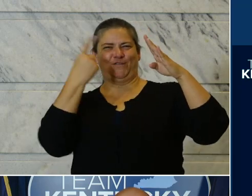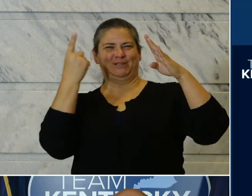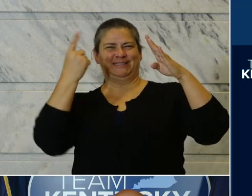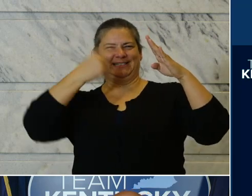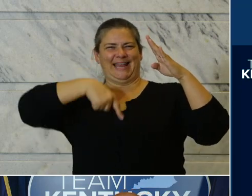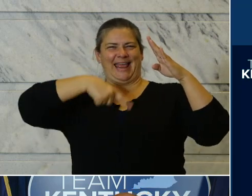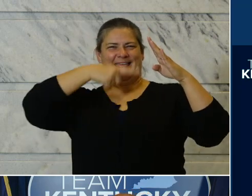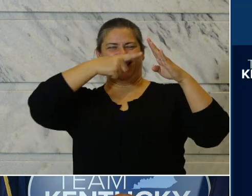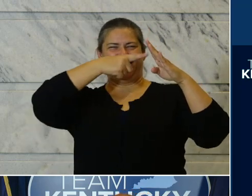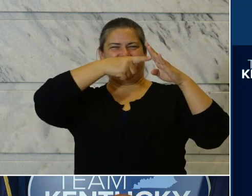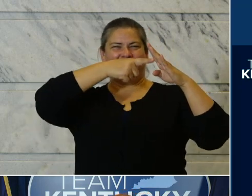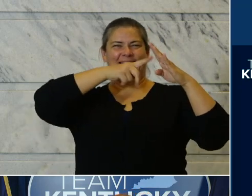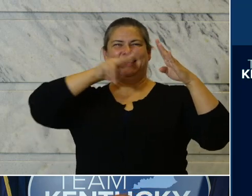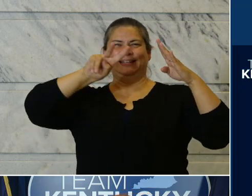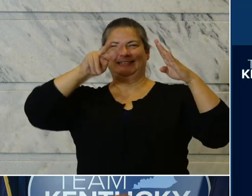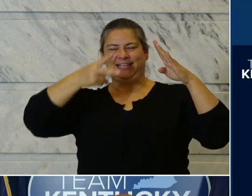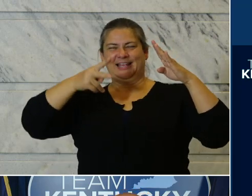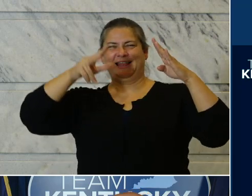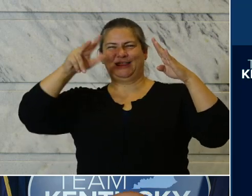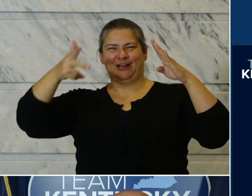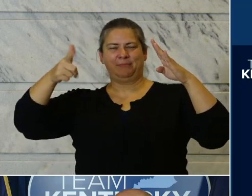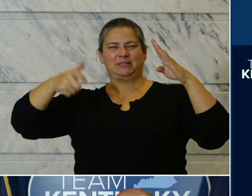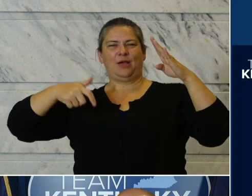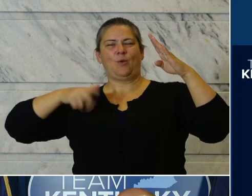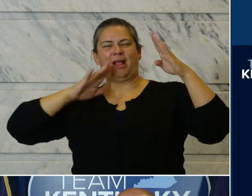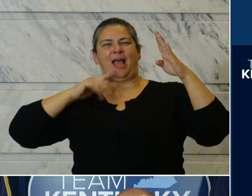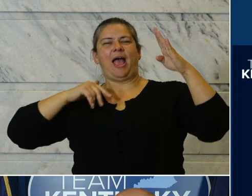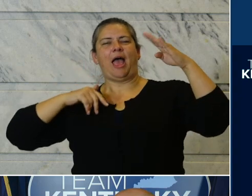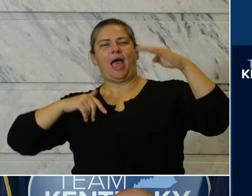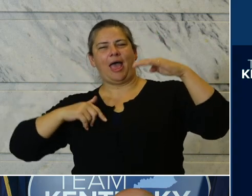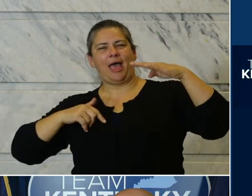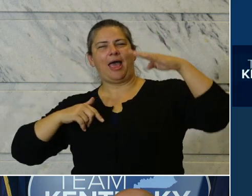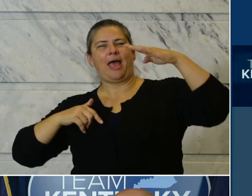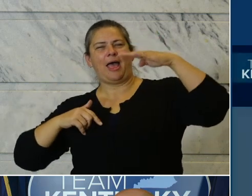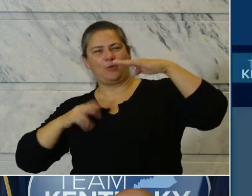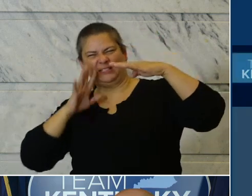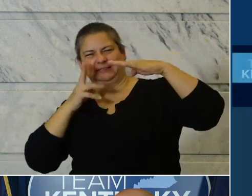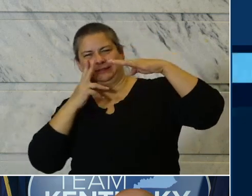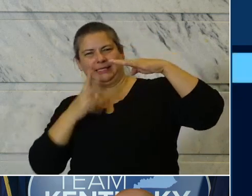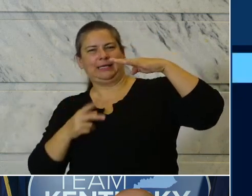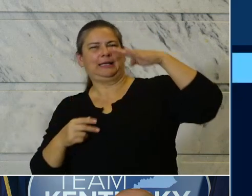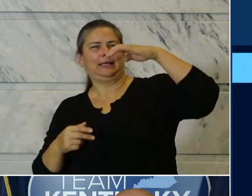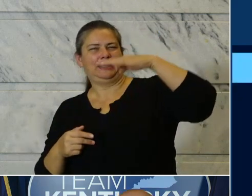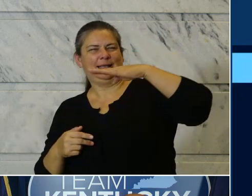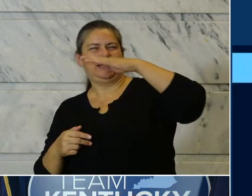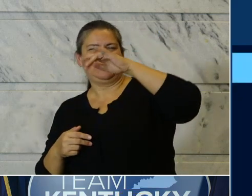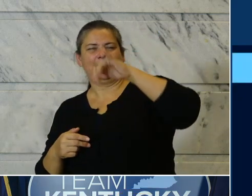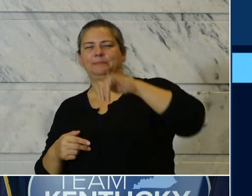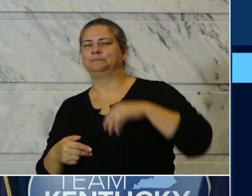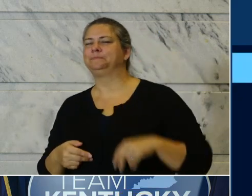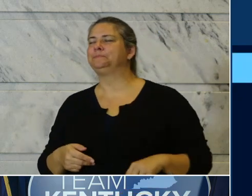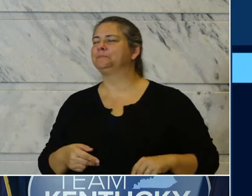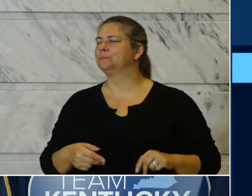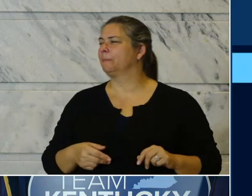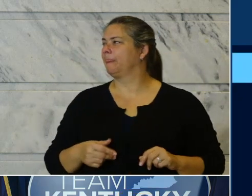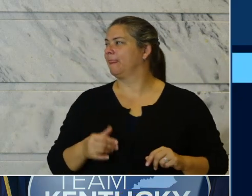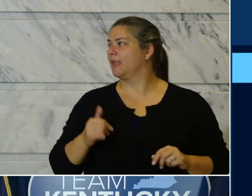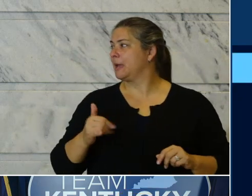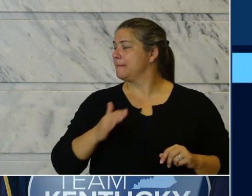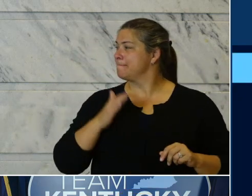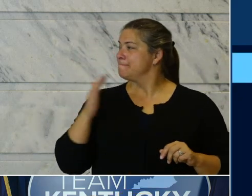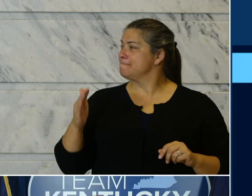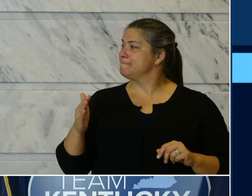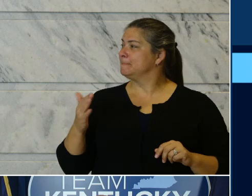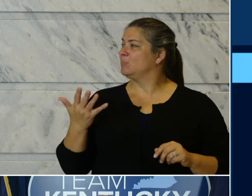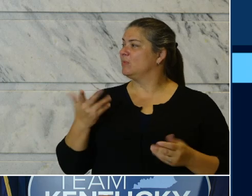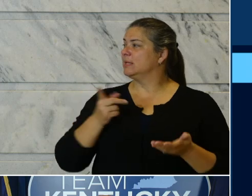where it needs to be, but thank you. Next slide, please. I think the Halloween stuff. Great. So now we're going to pivot here,